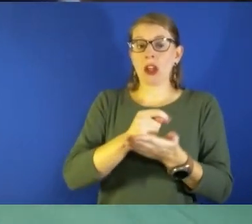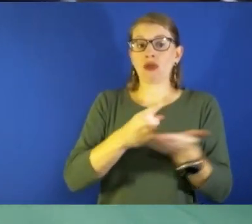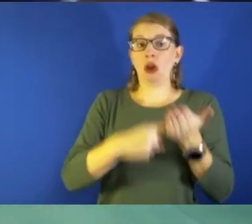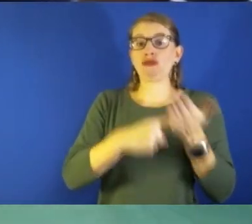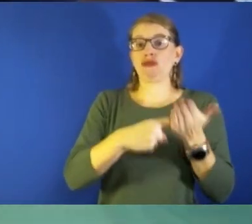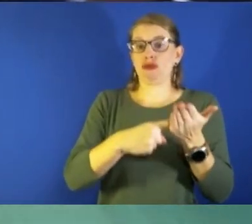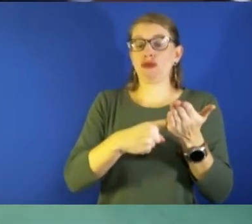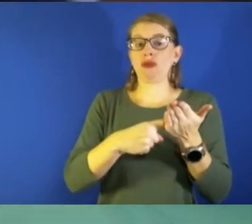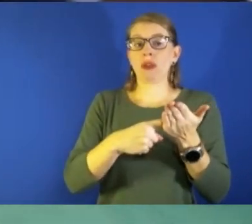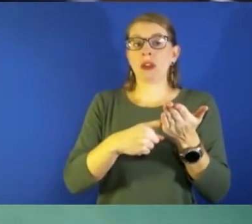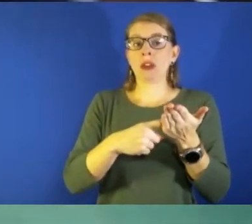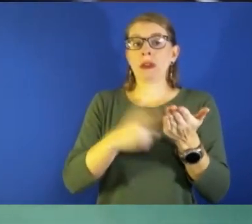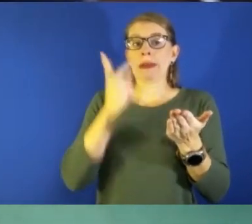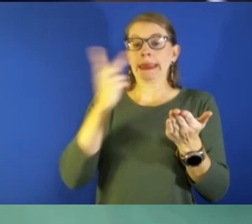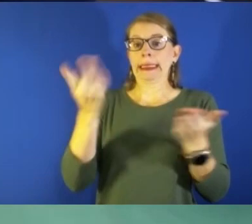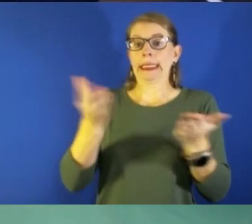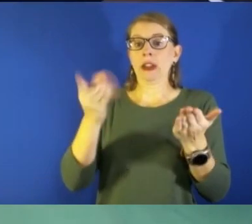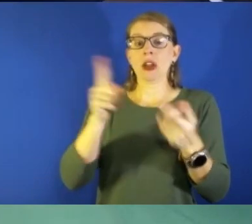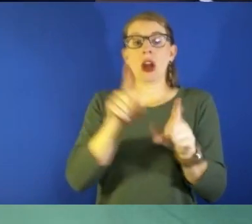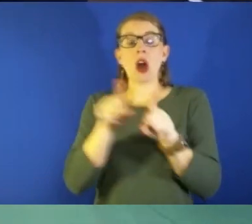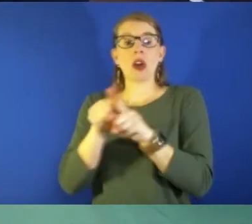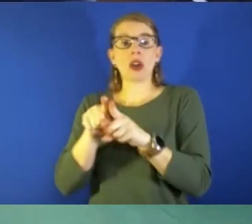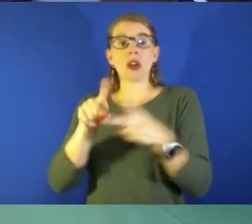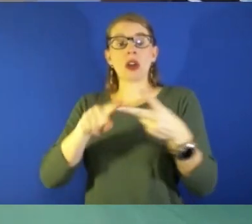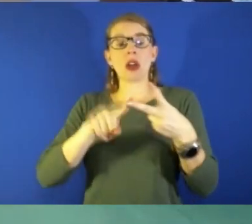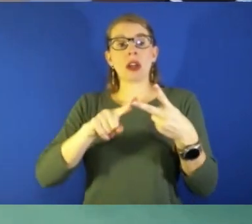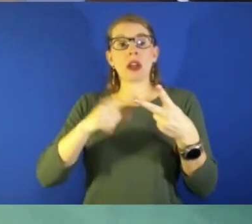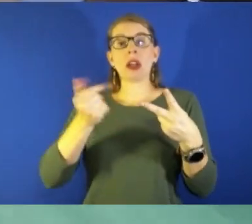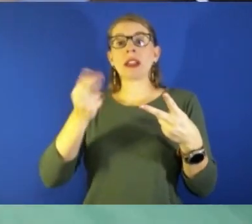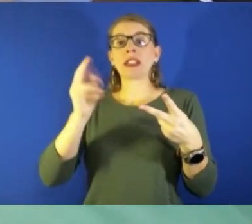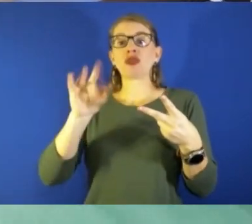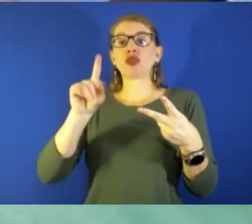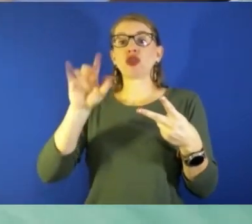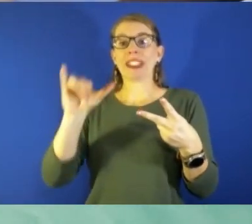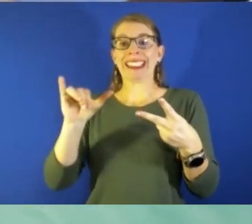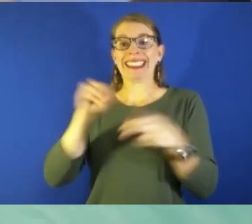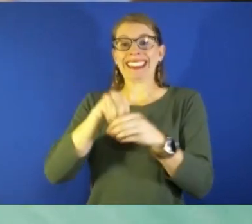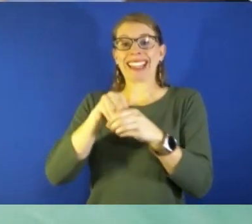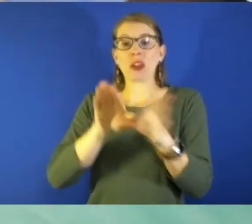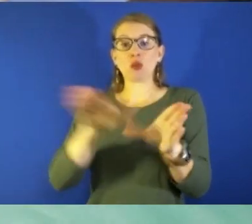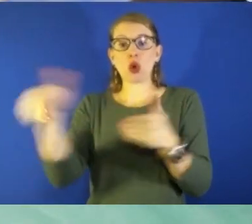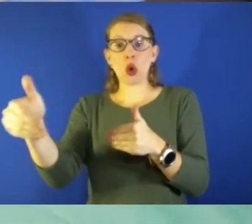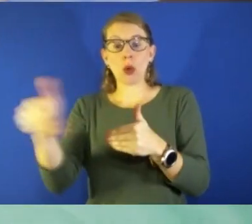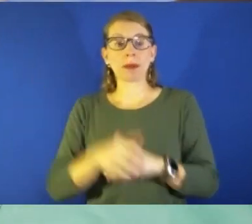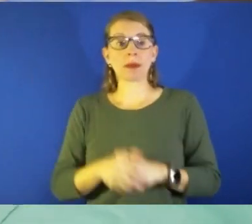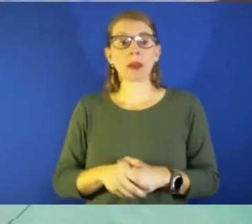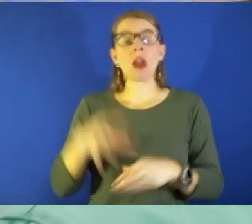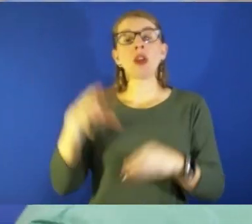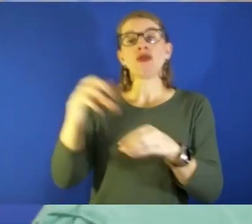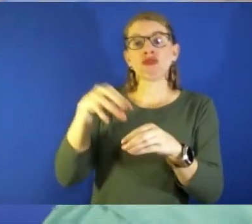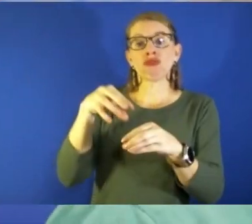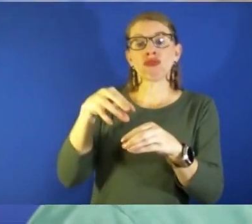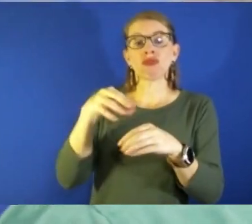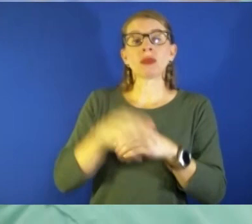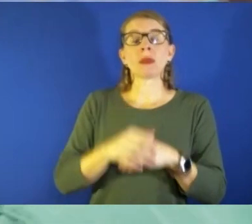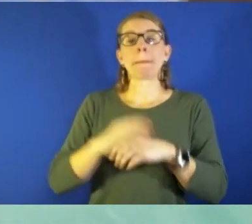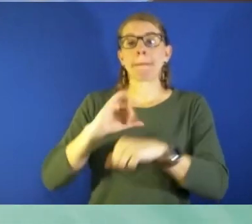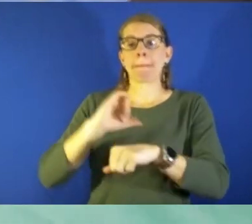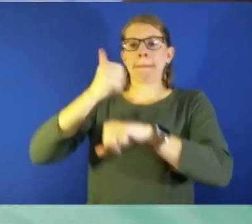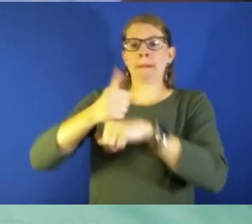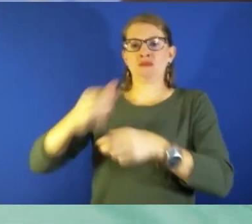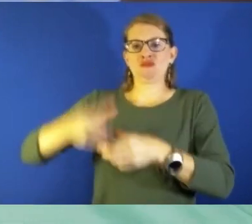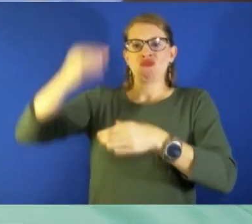here, and you also have the gantry inside the room on which the radiation source is mounted. And what happens